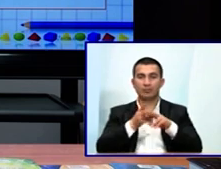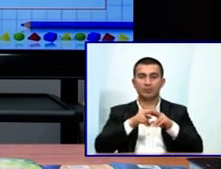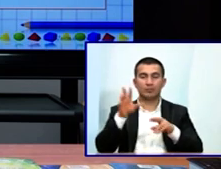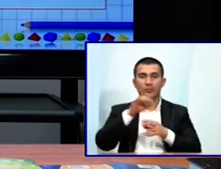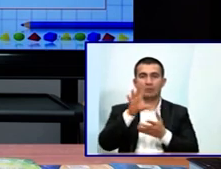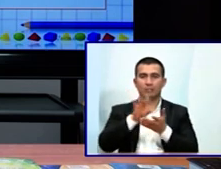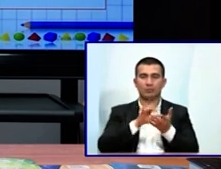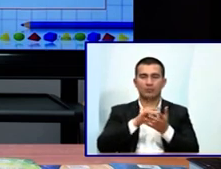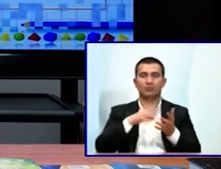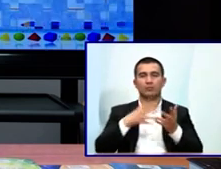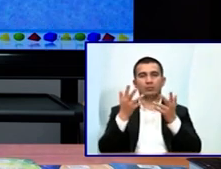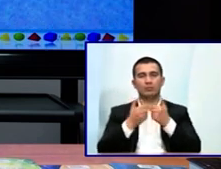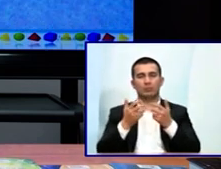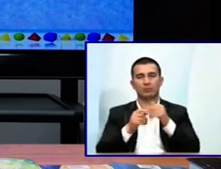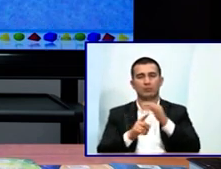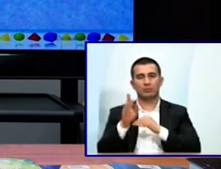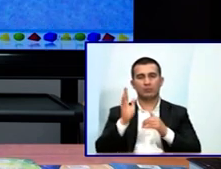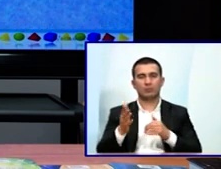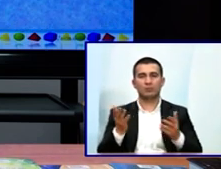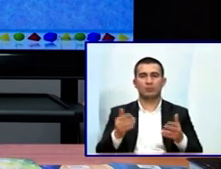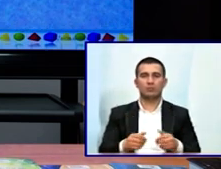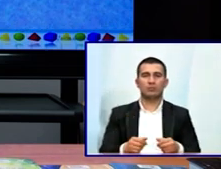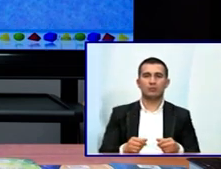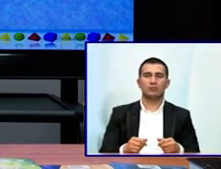va ular quyidagi ko'rinishda bo'ladi.